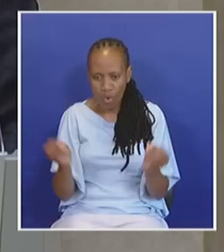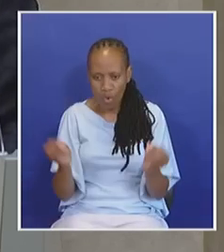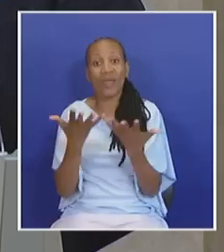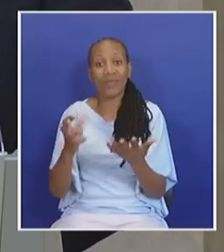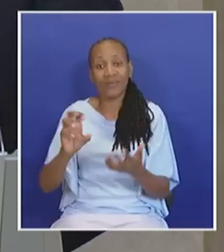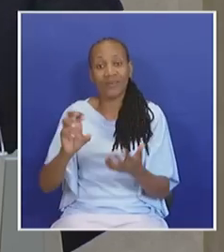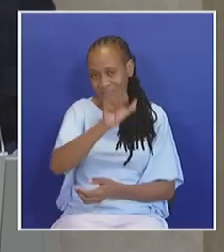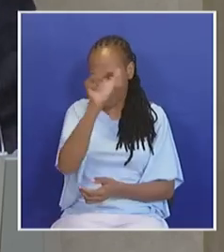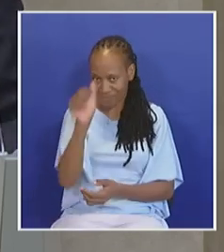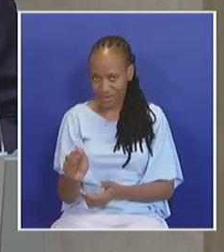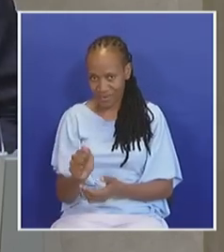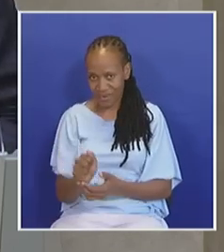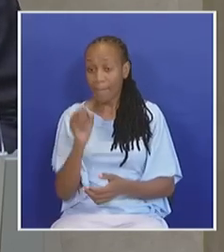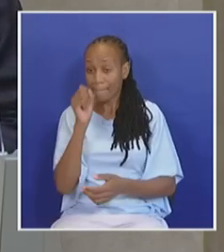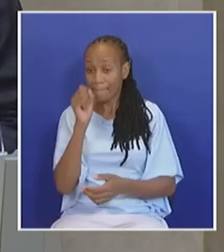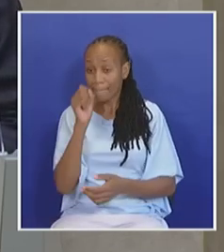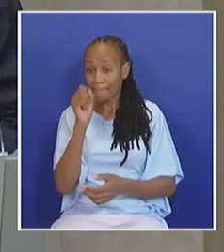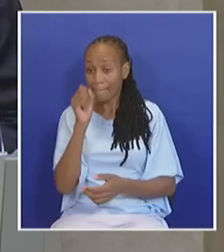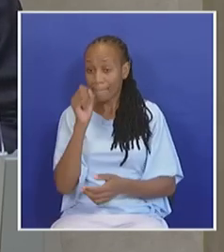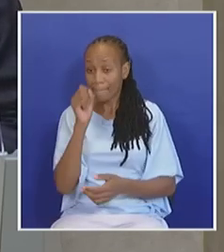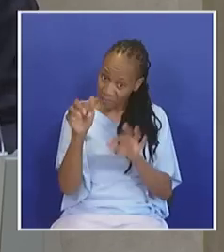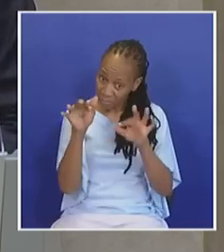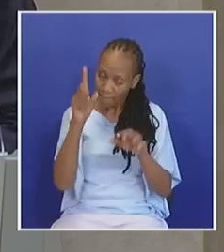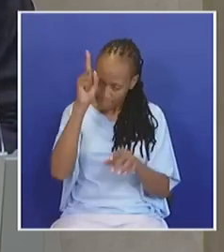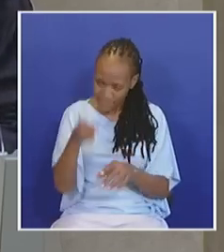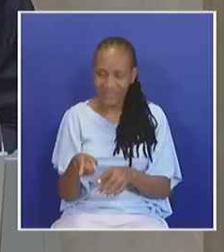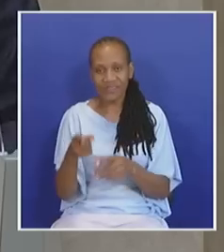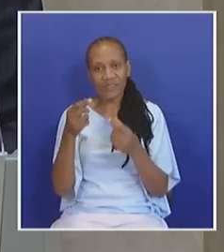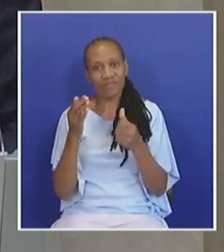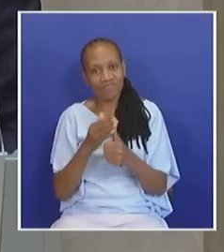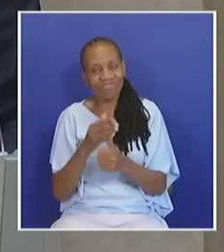that is if our country is to provide